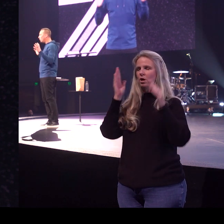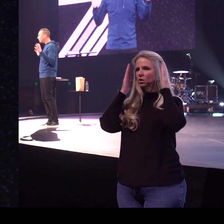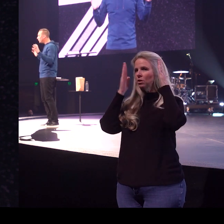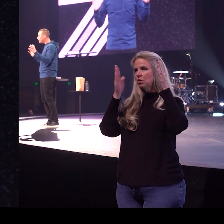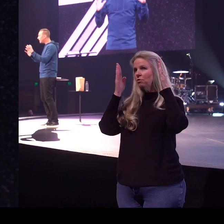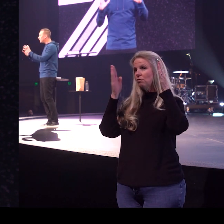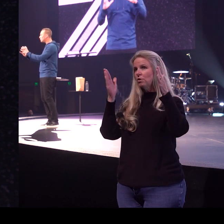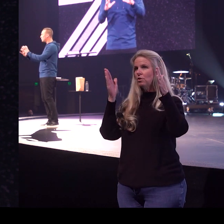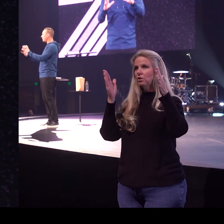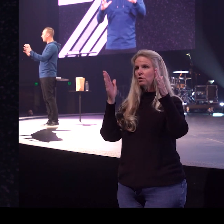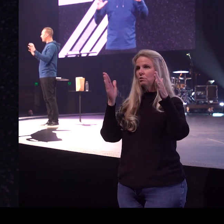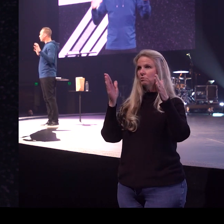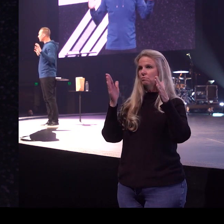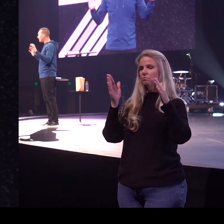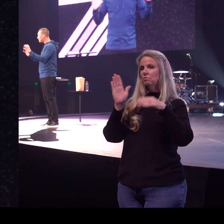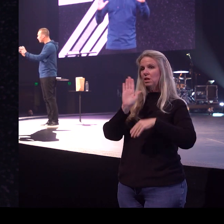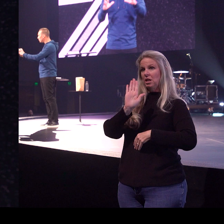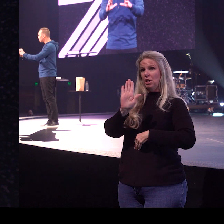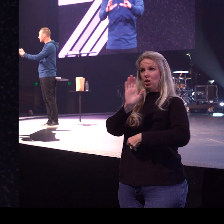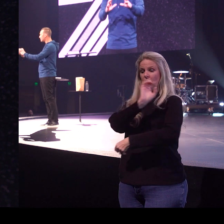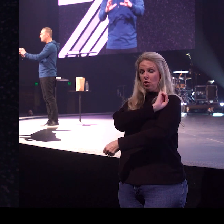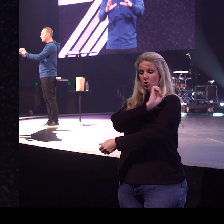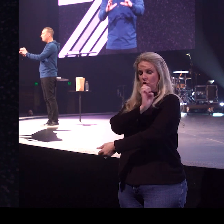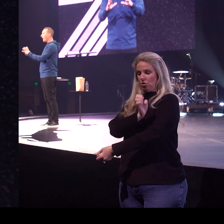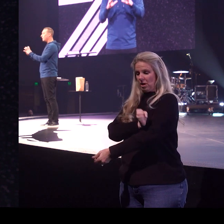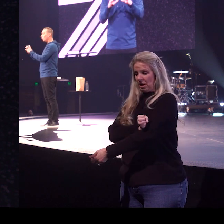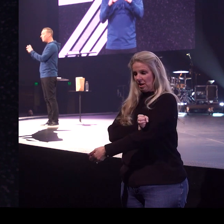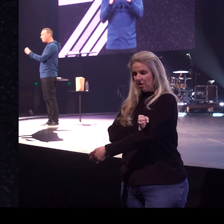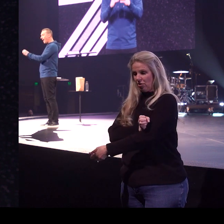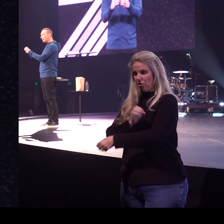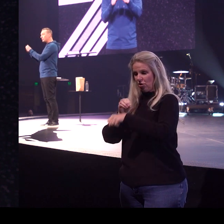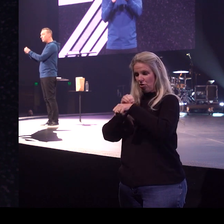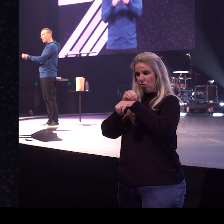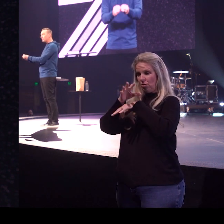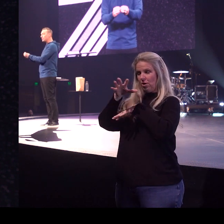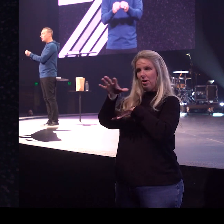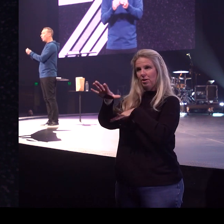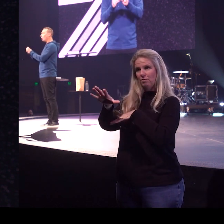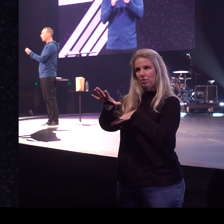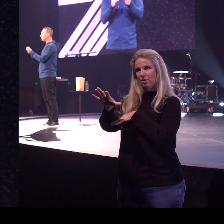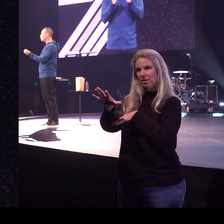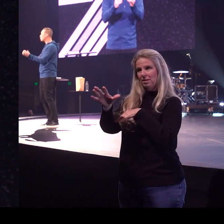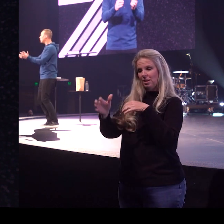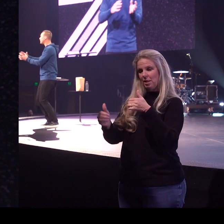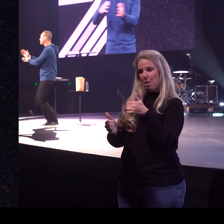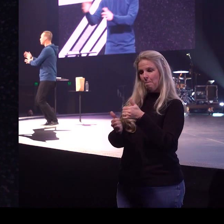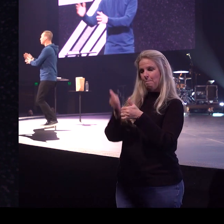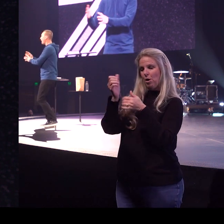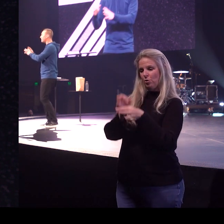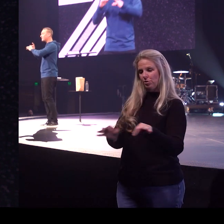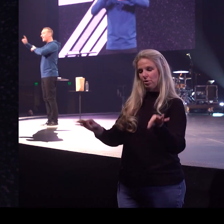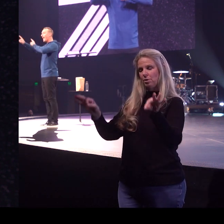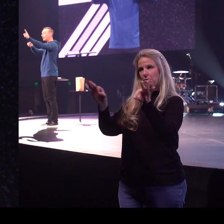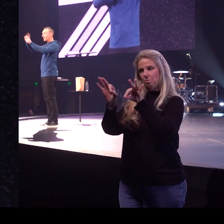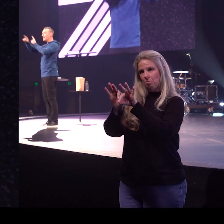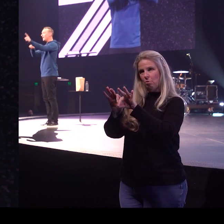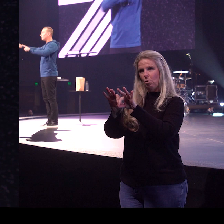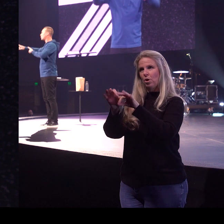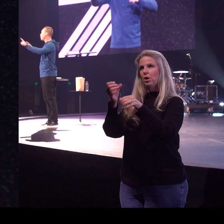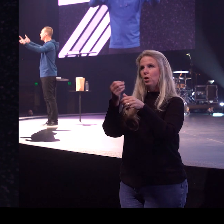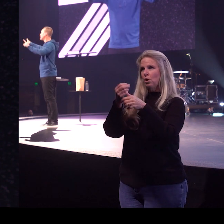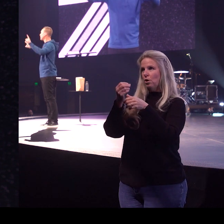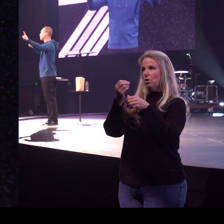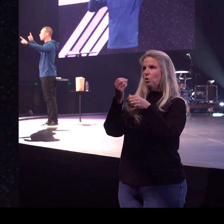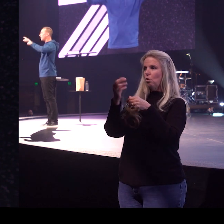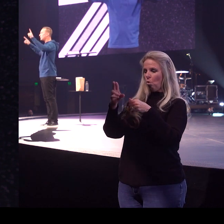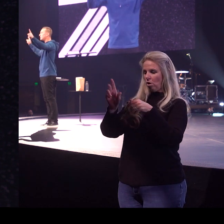Are you putting your energy and your influence behind what matters most? Or are you drifting through life scattered in